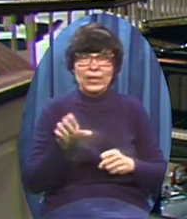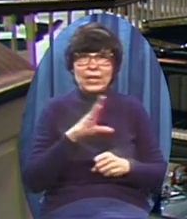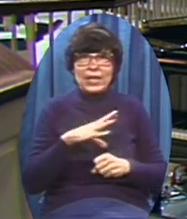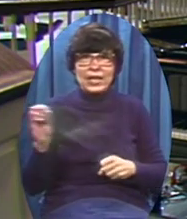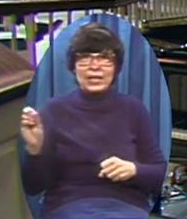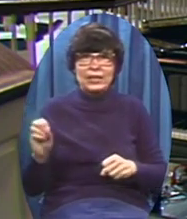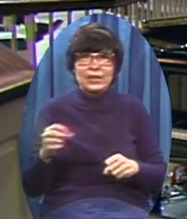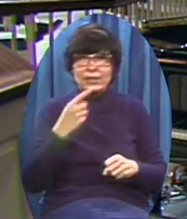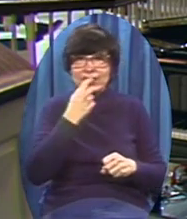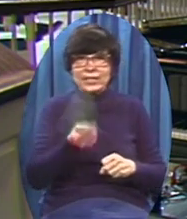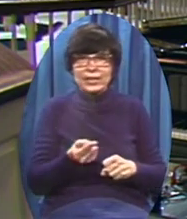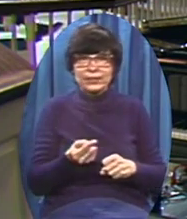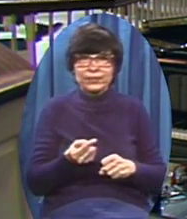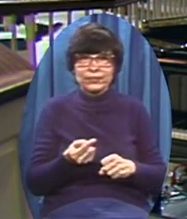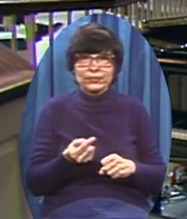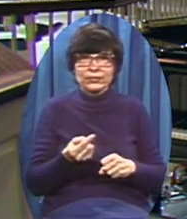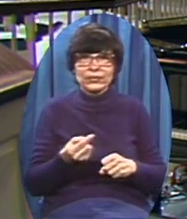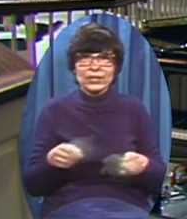we are finishing